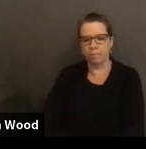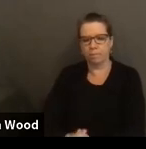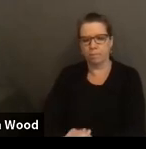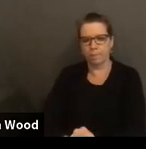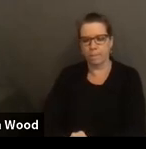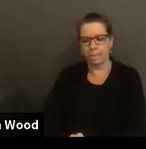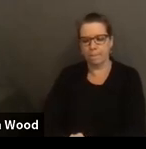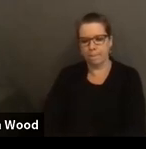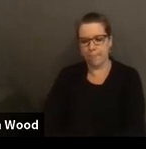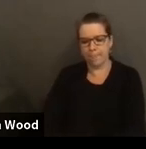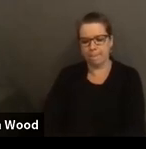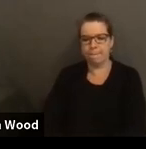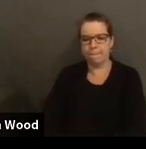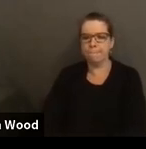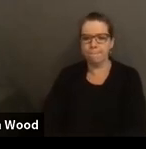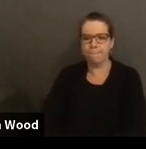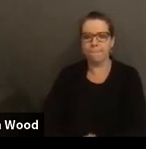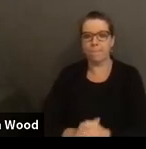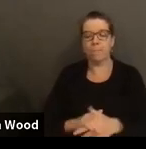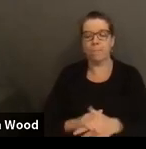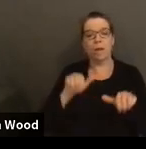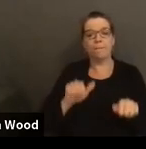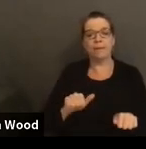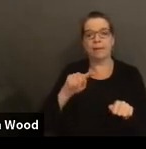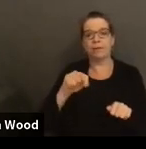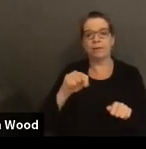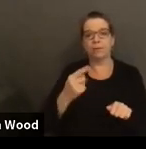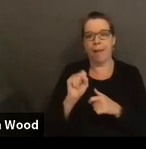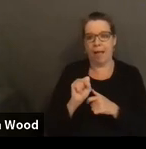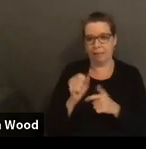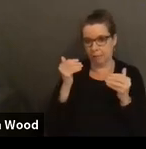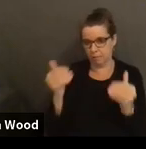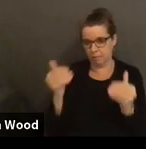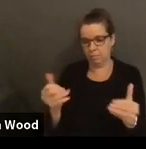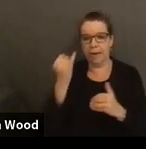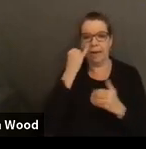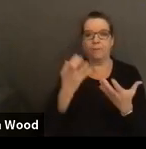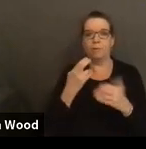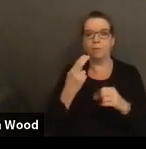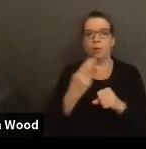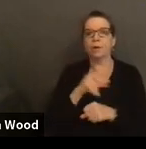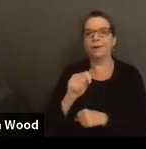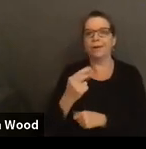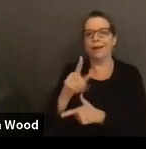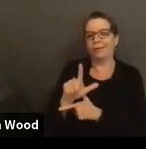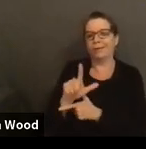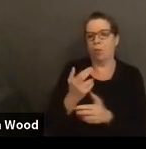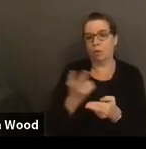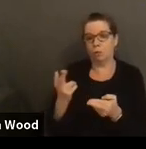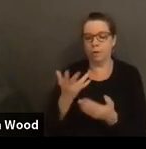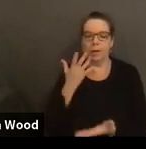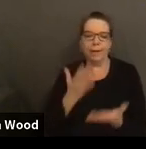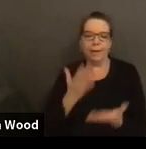Through your potential paths forwards, if you're planning to use the THL resources, you may want